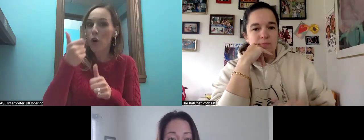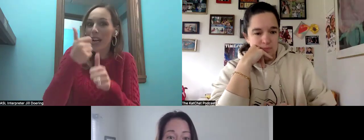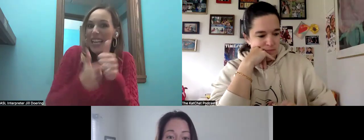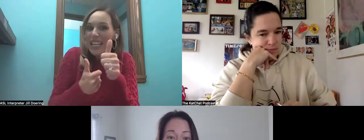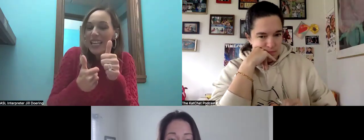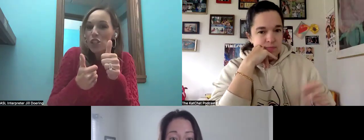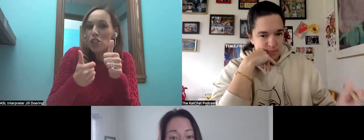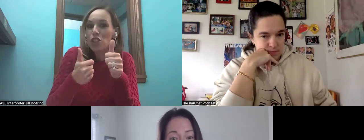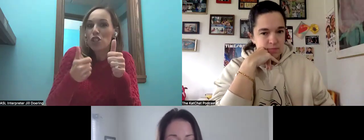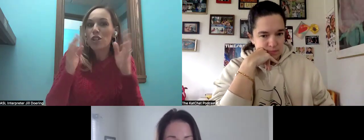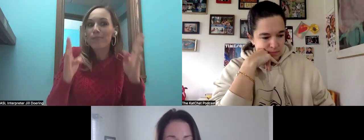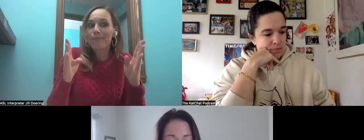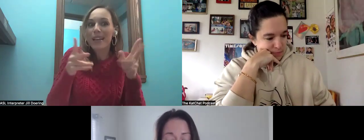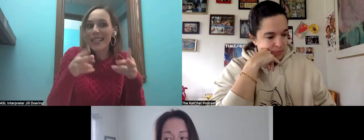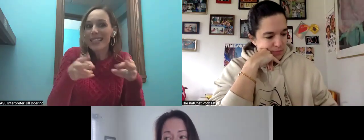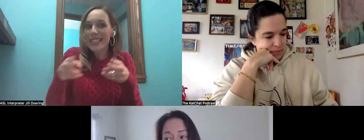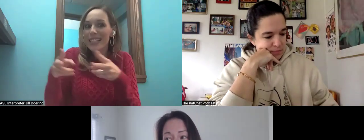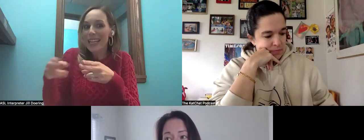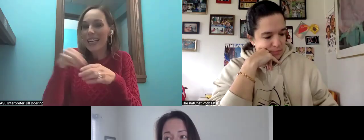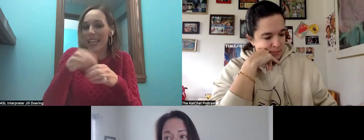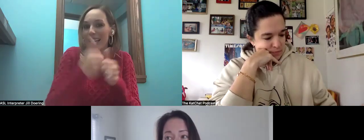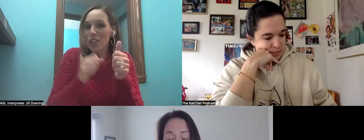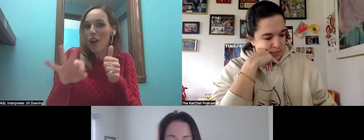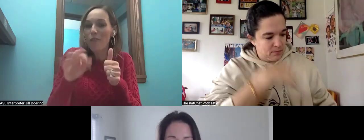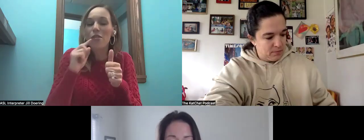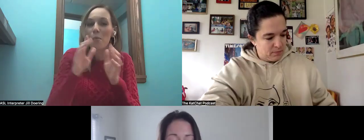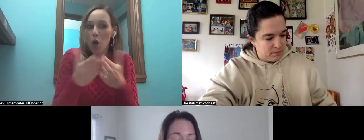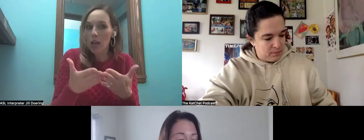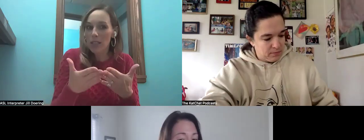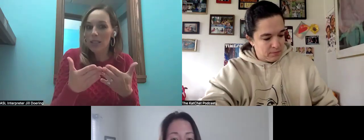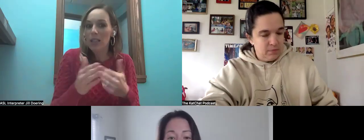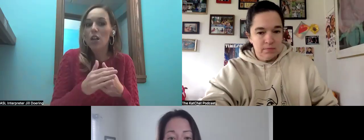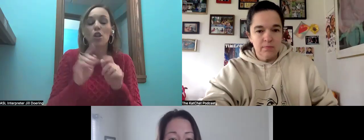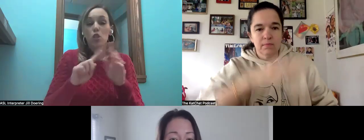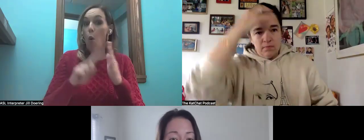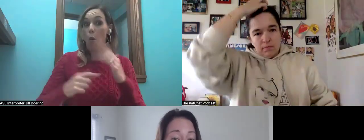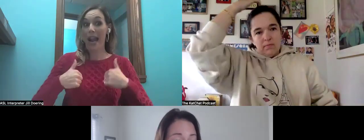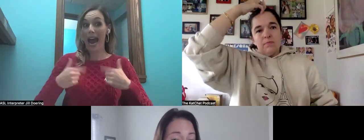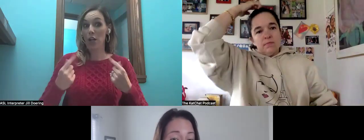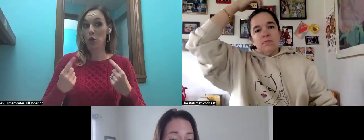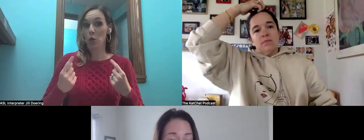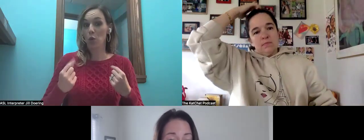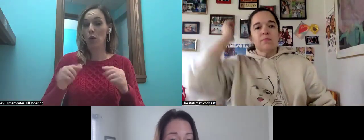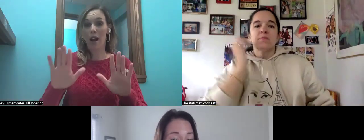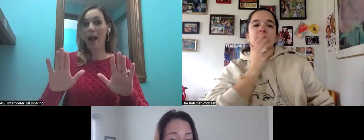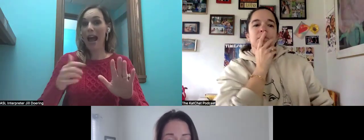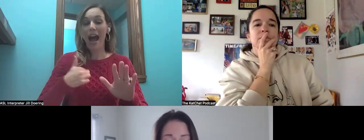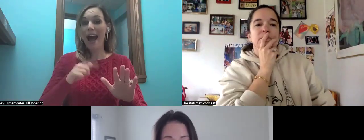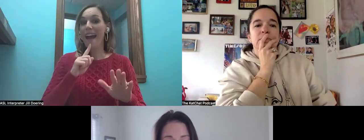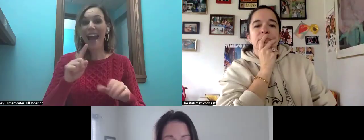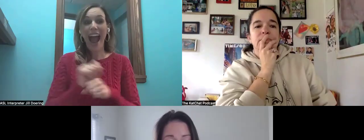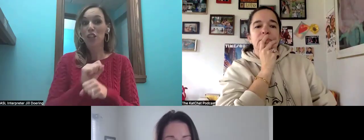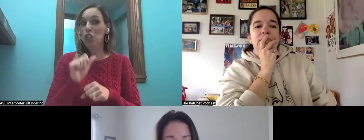scene in each of the books. So what I do, I actually don't write any